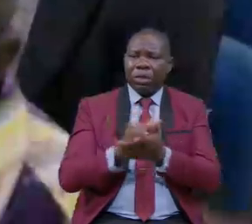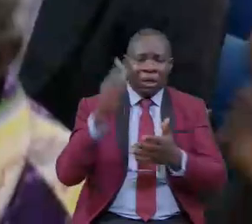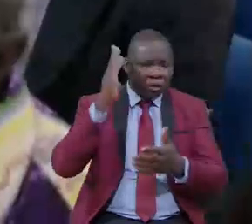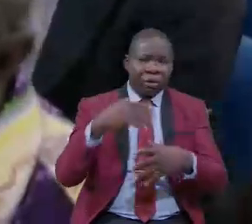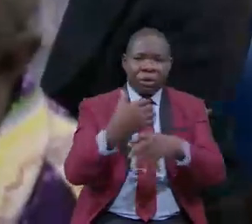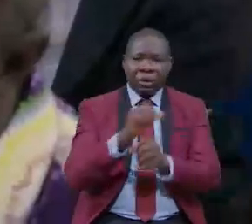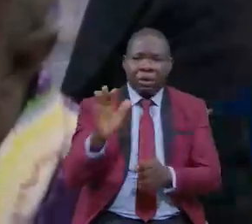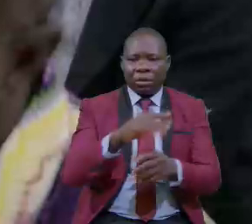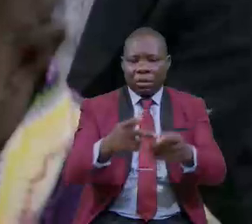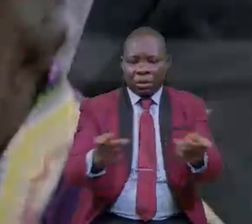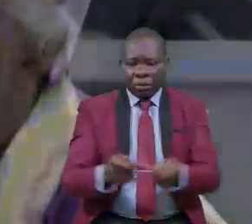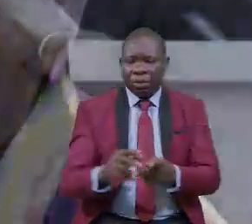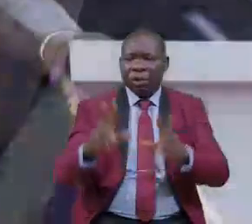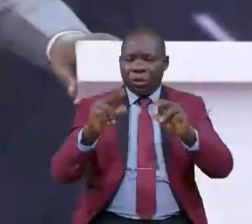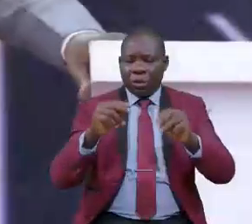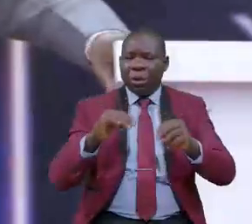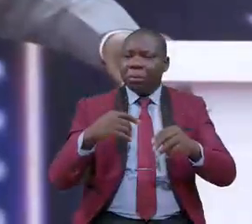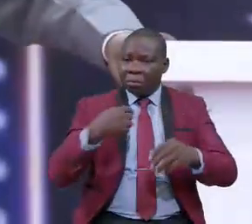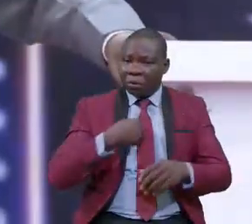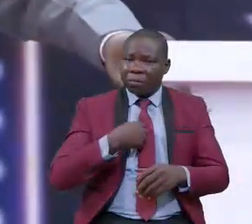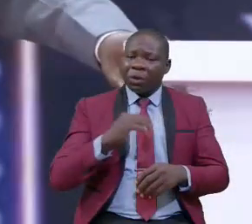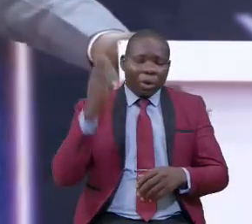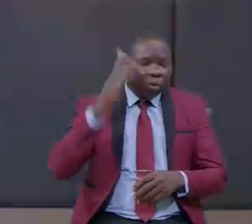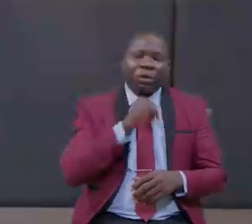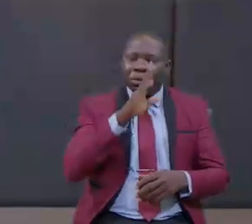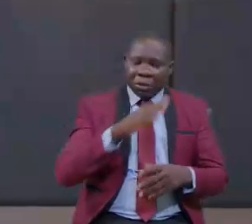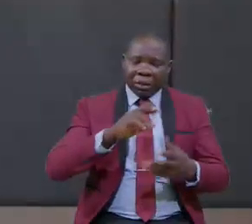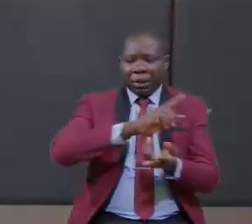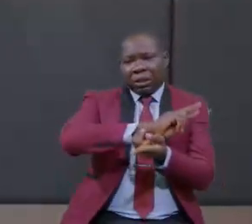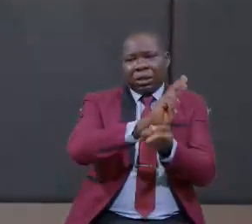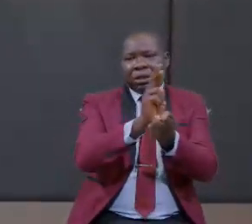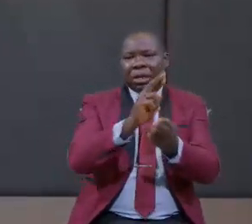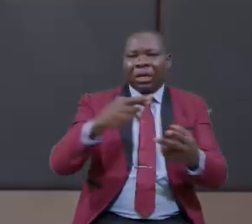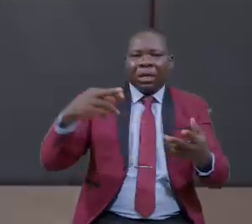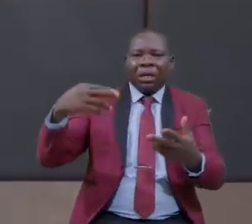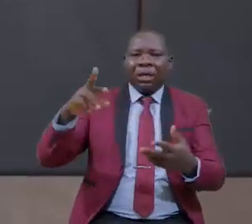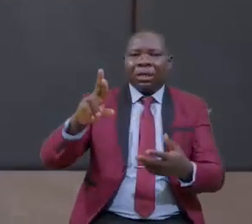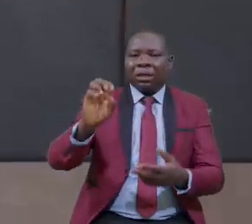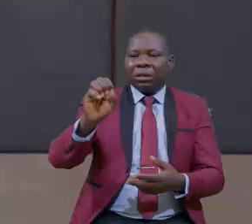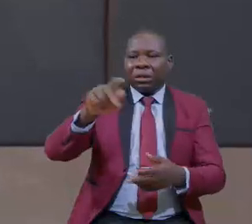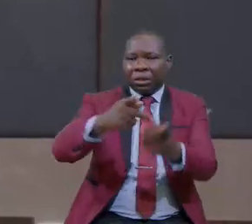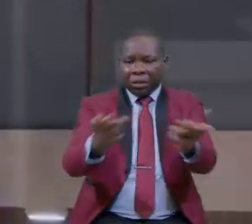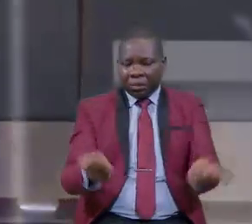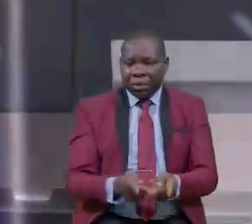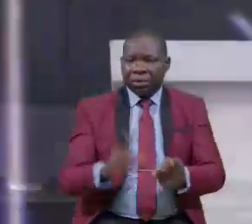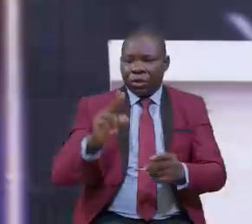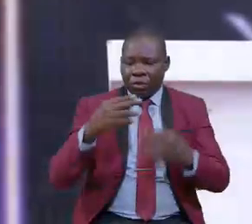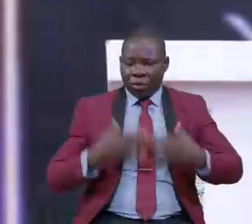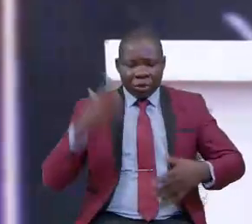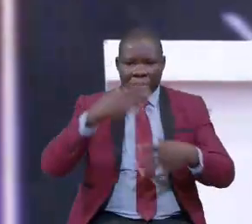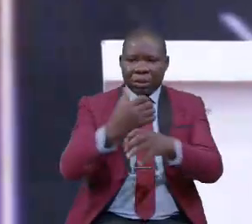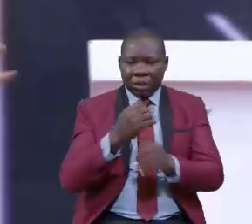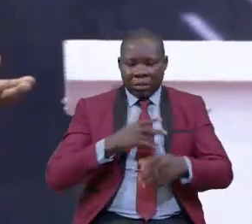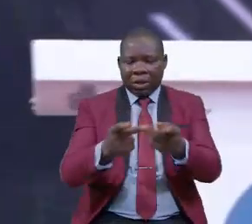I will not be replaced. But you know, if we're feeble and we